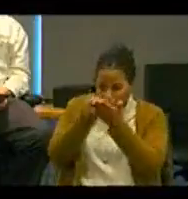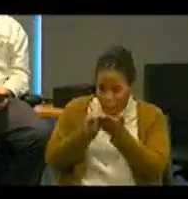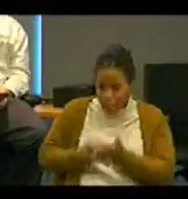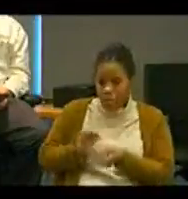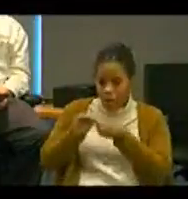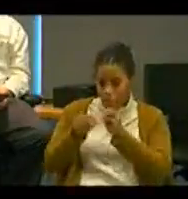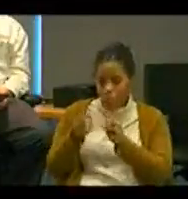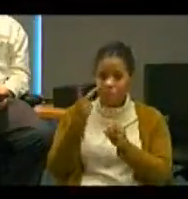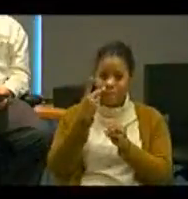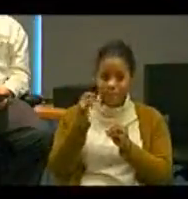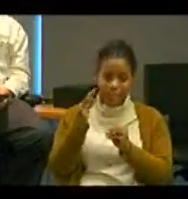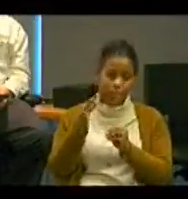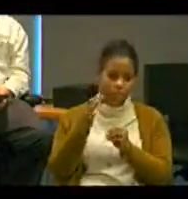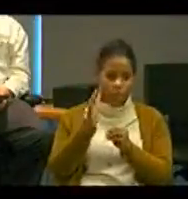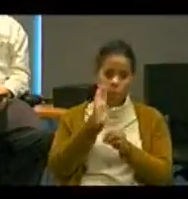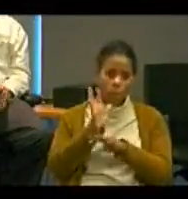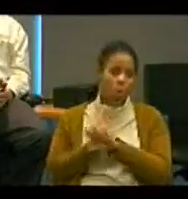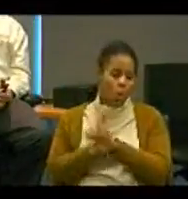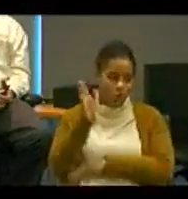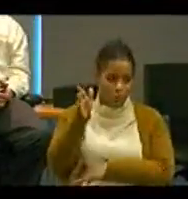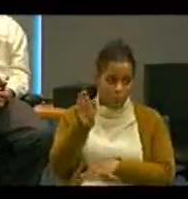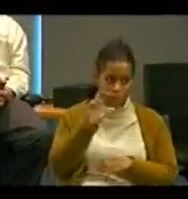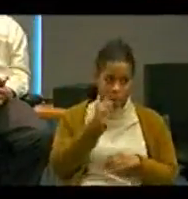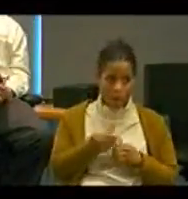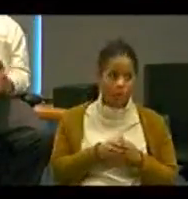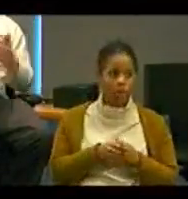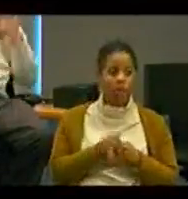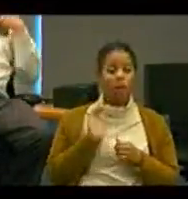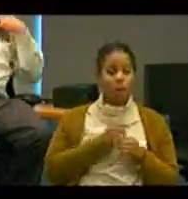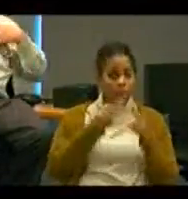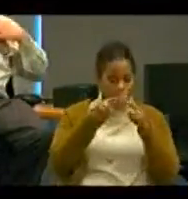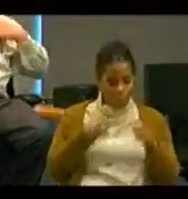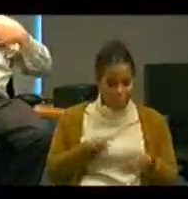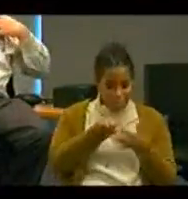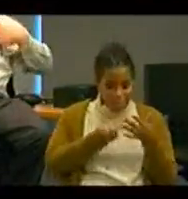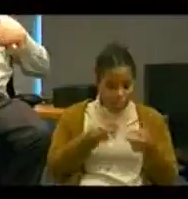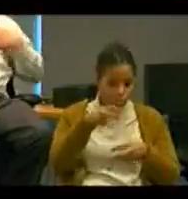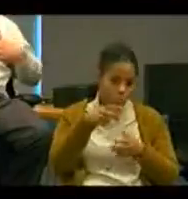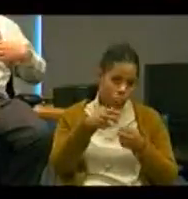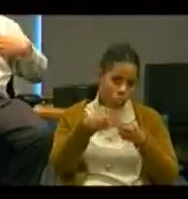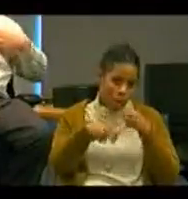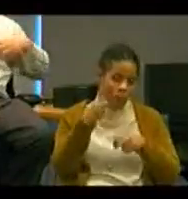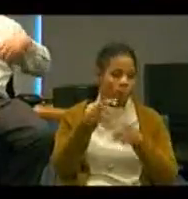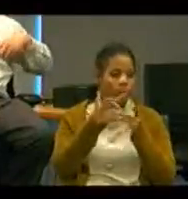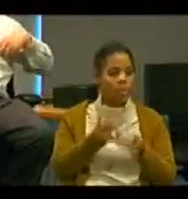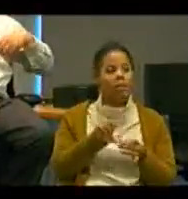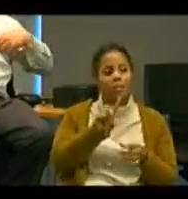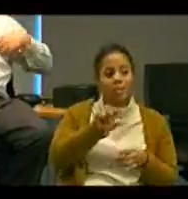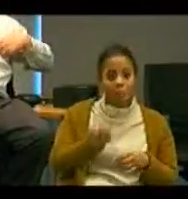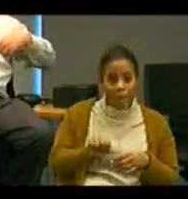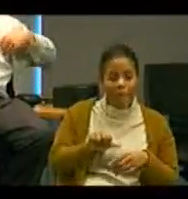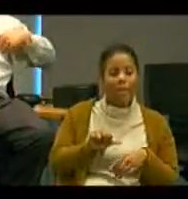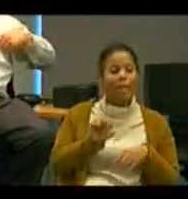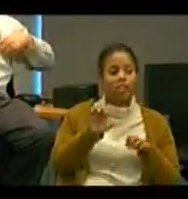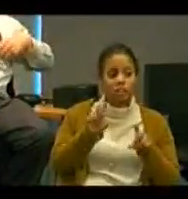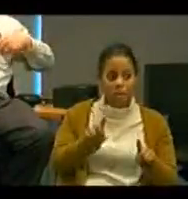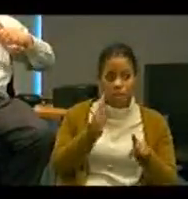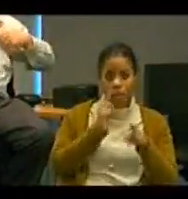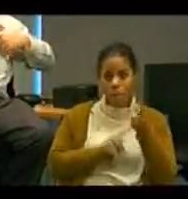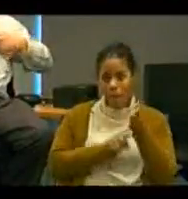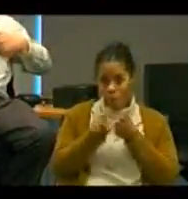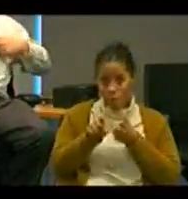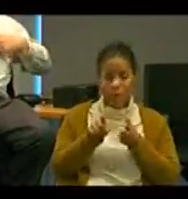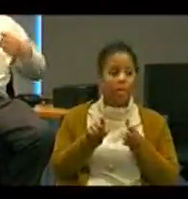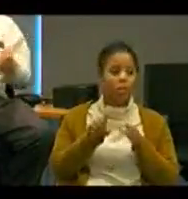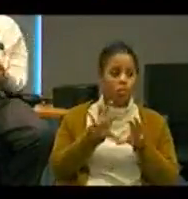it. Our analyses of this problem in regard specifically to disability identification for minorities repeatedly